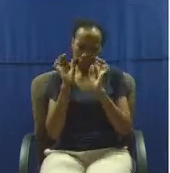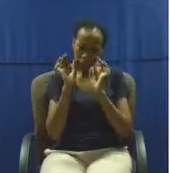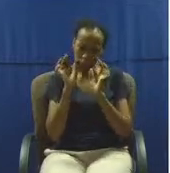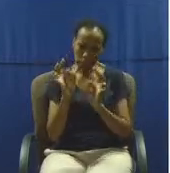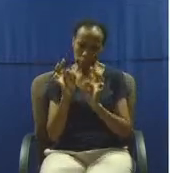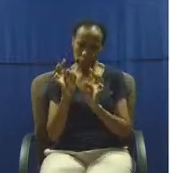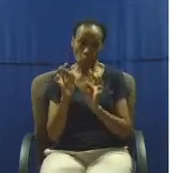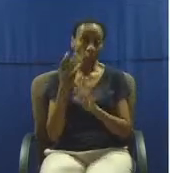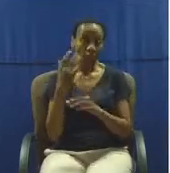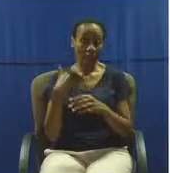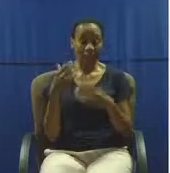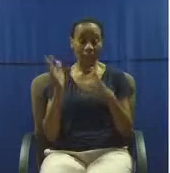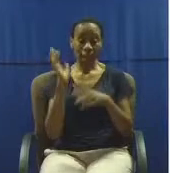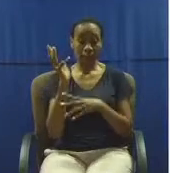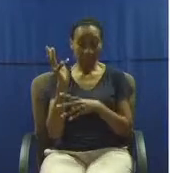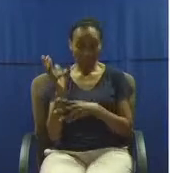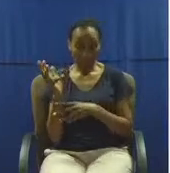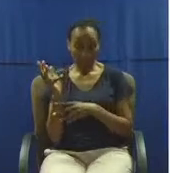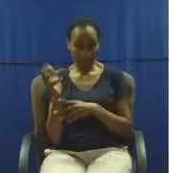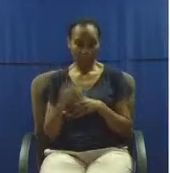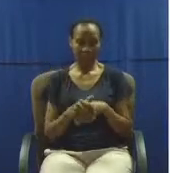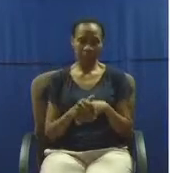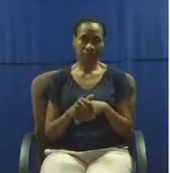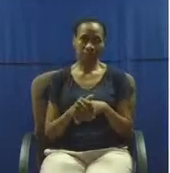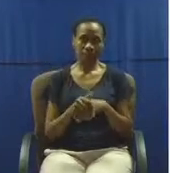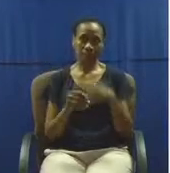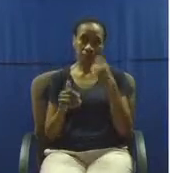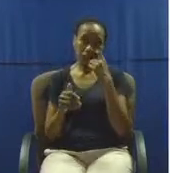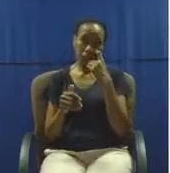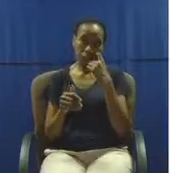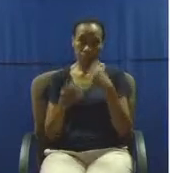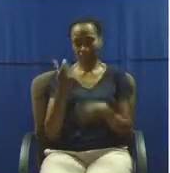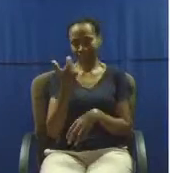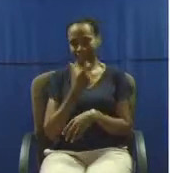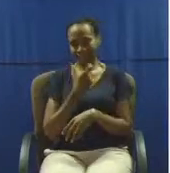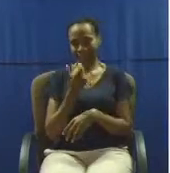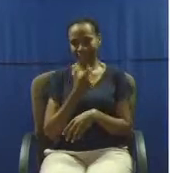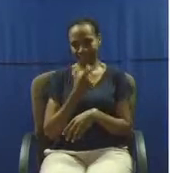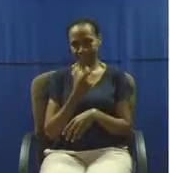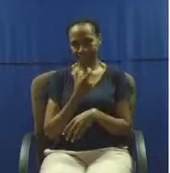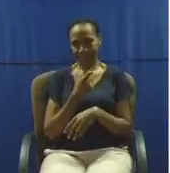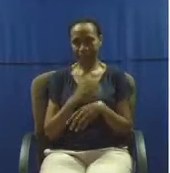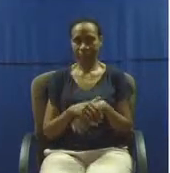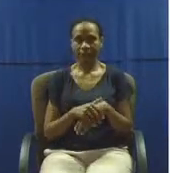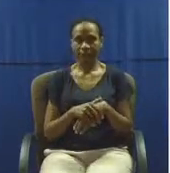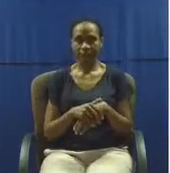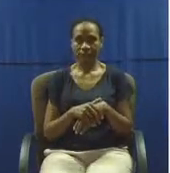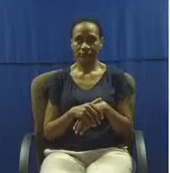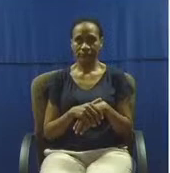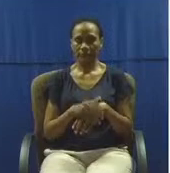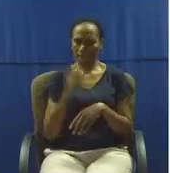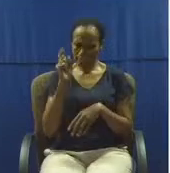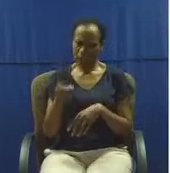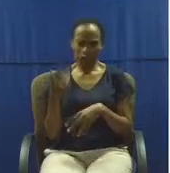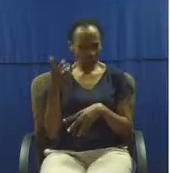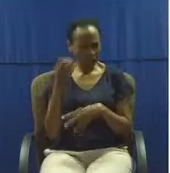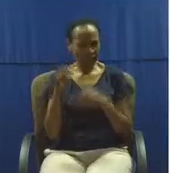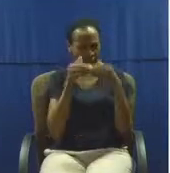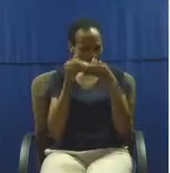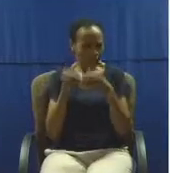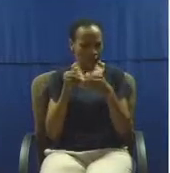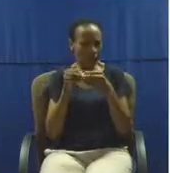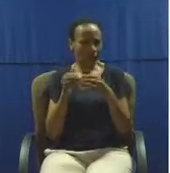said, If he had listened carefully, I did